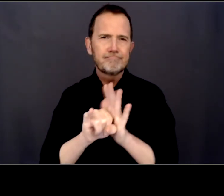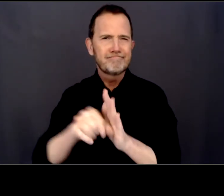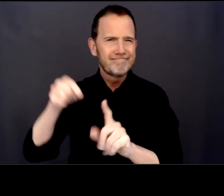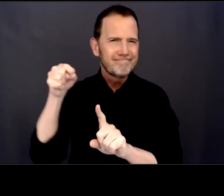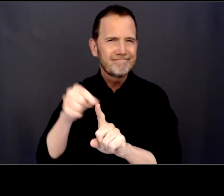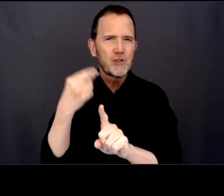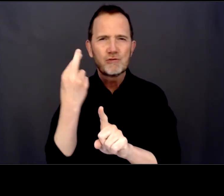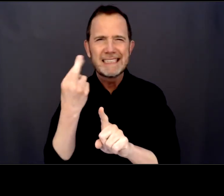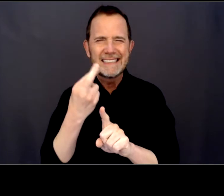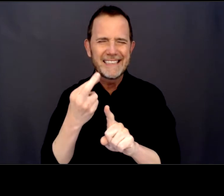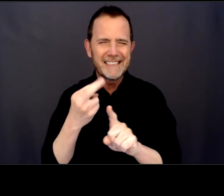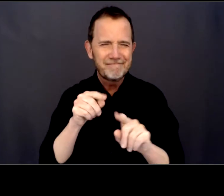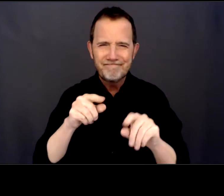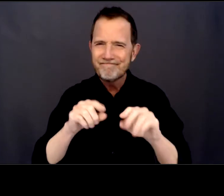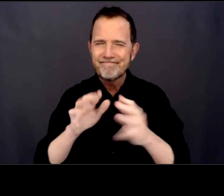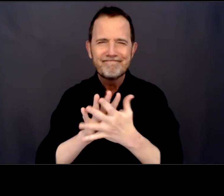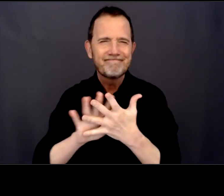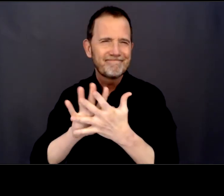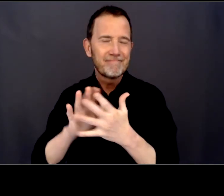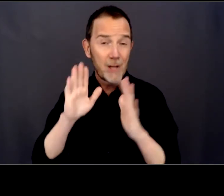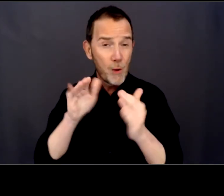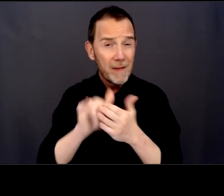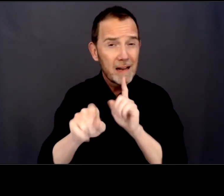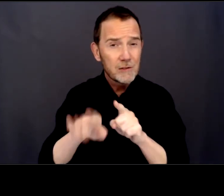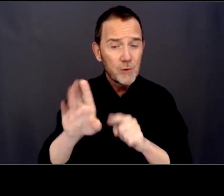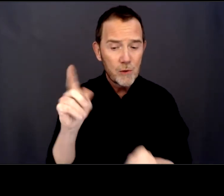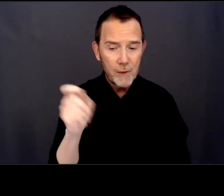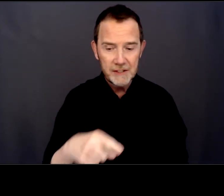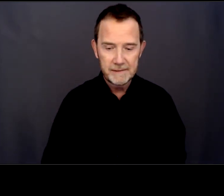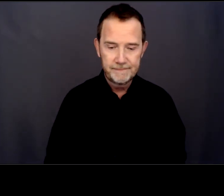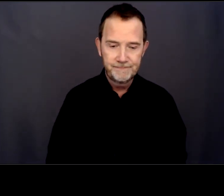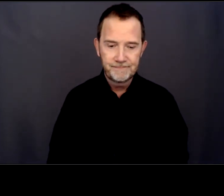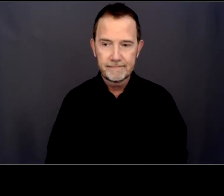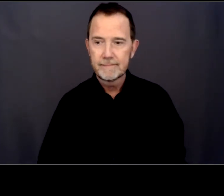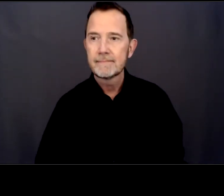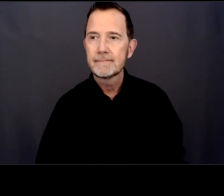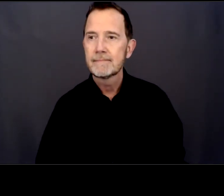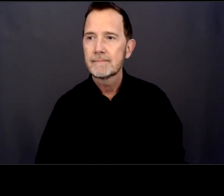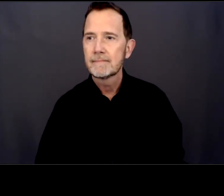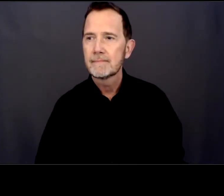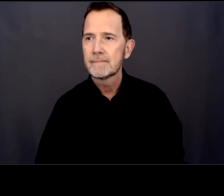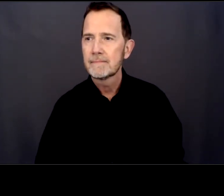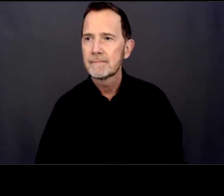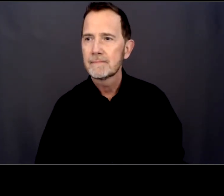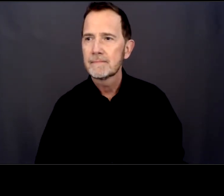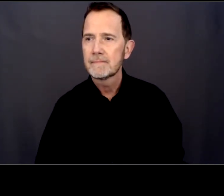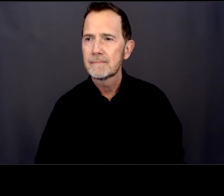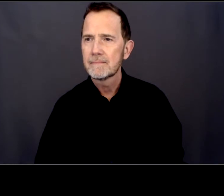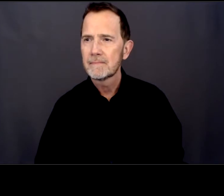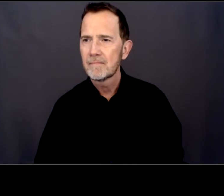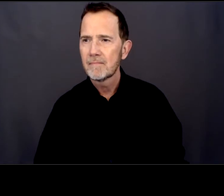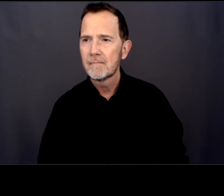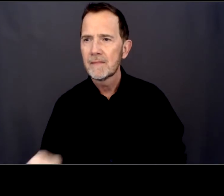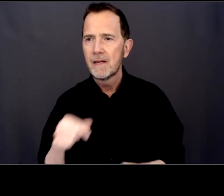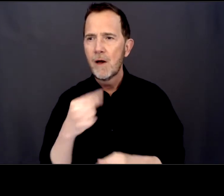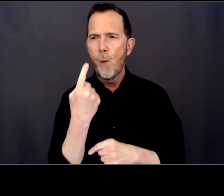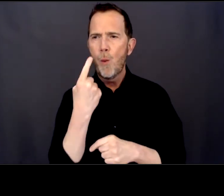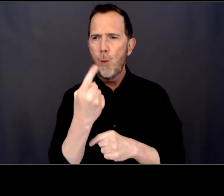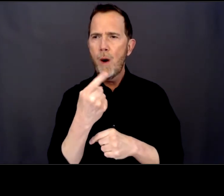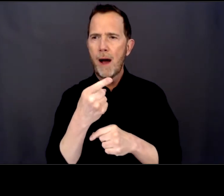your question. Thanks, Michelle. I just want to add that we do have in the brief, one of the two briefs, focus on